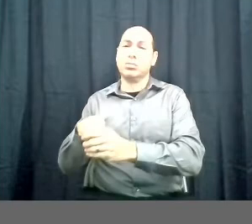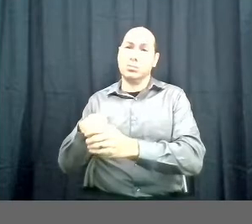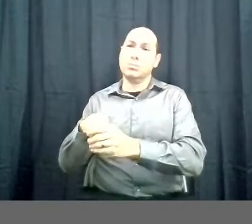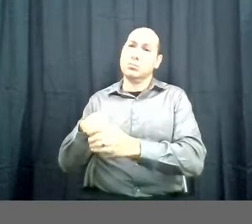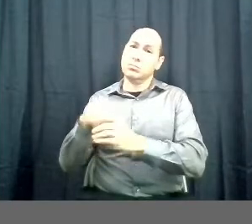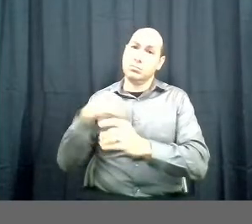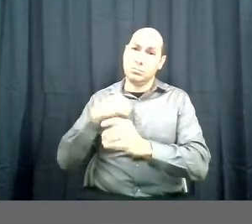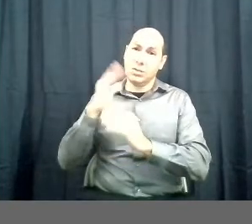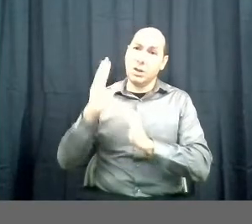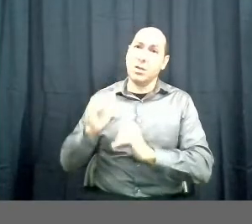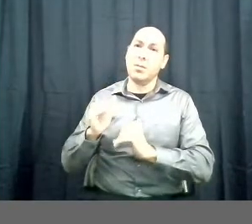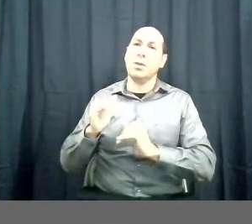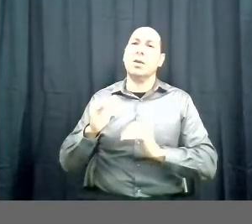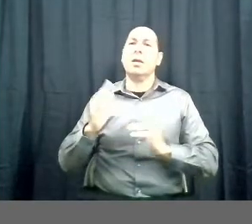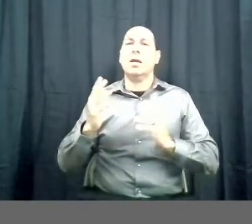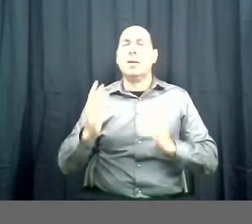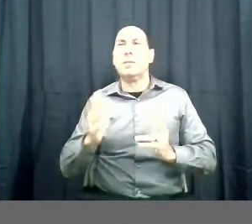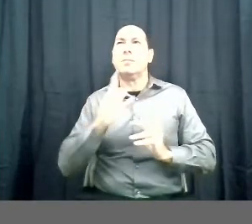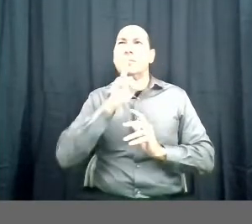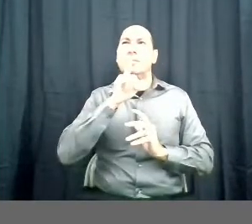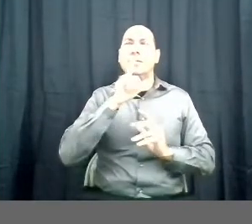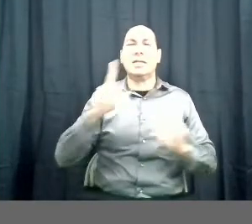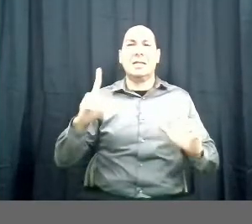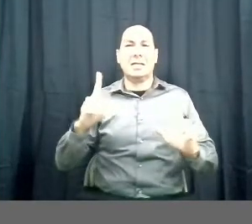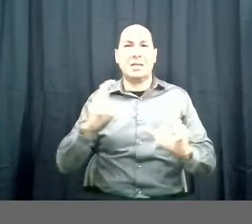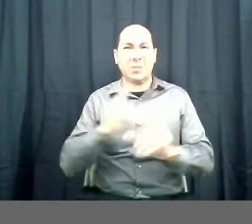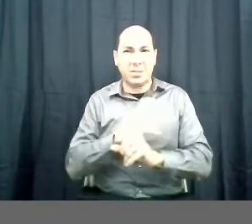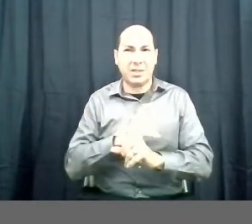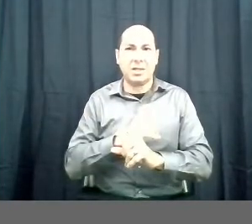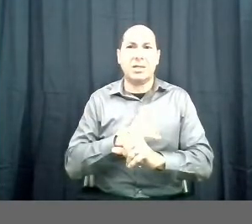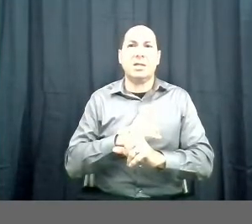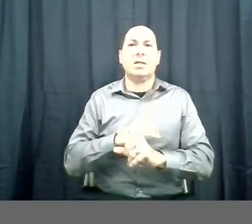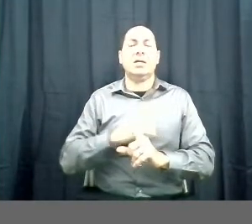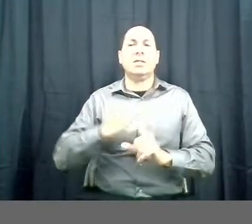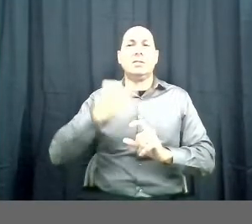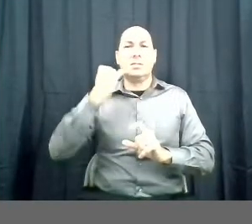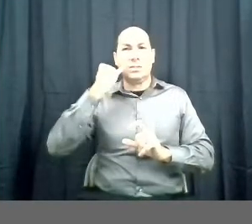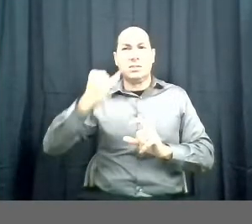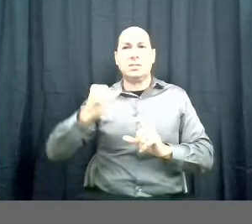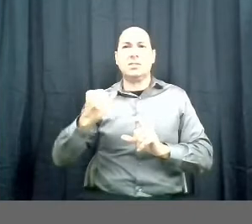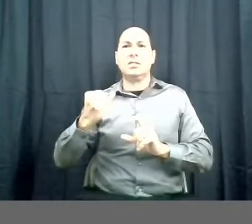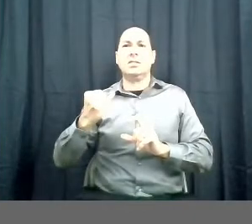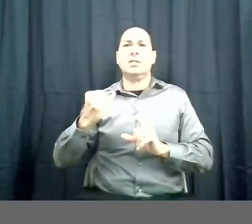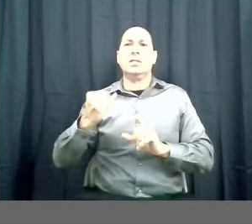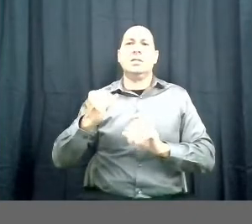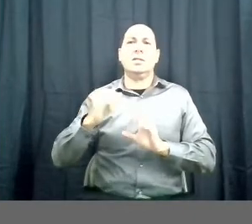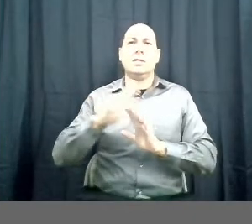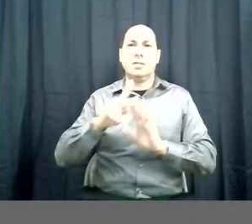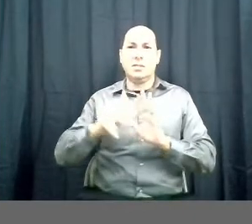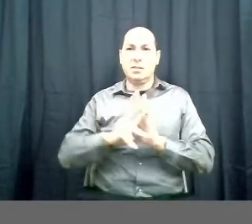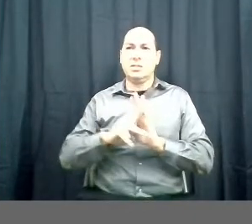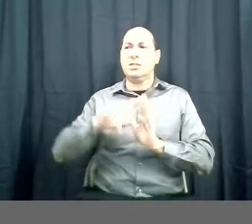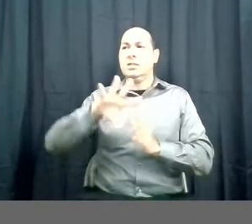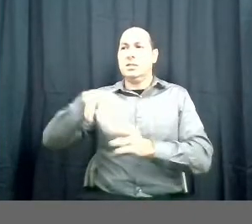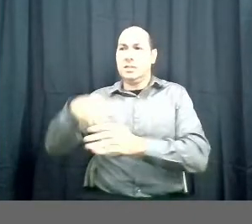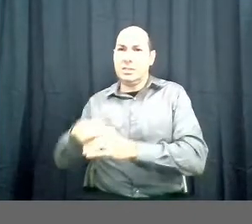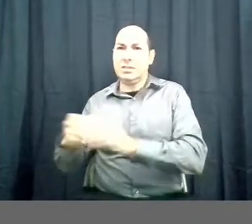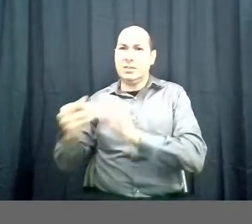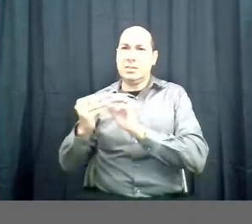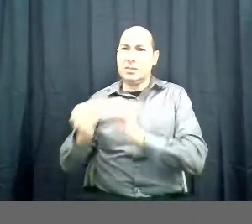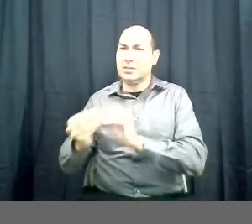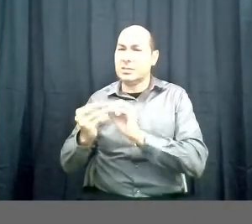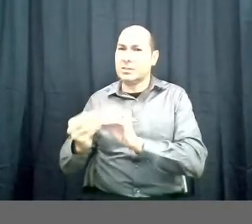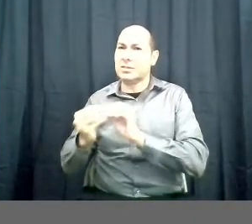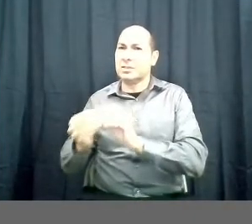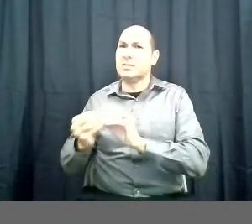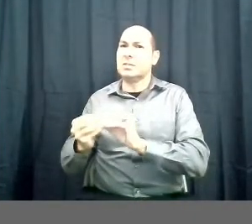It complicates things when principals participate in negotiations. It means that the principals